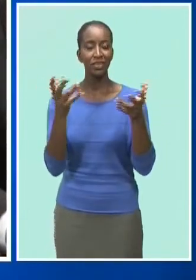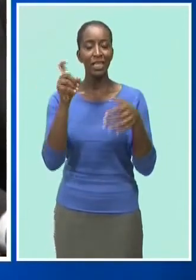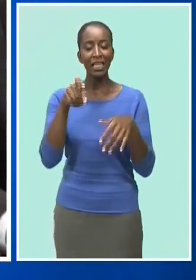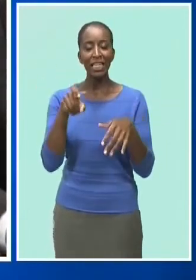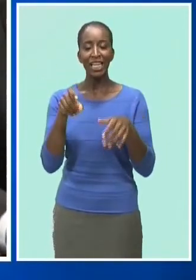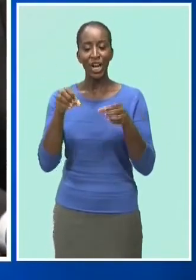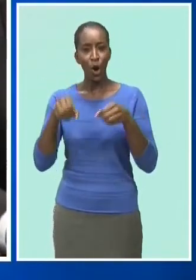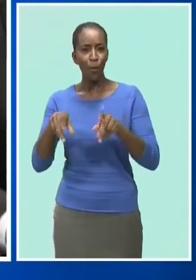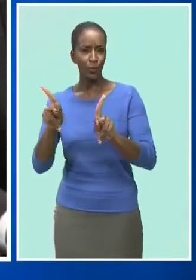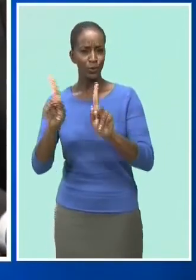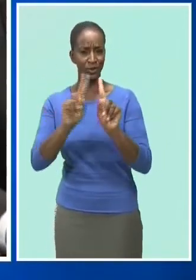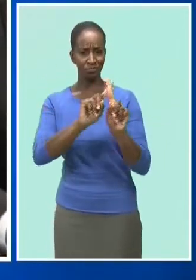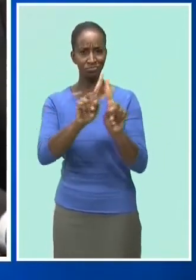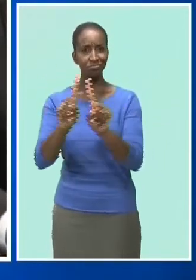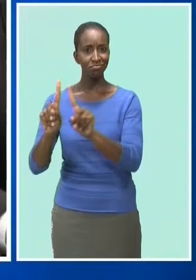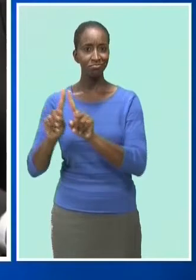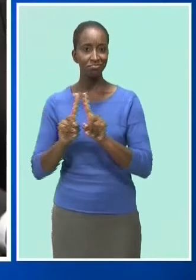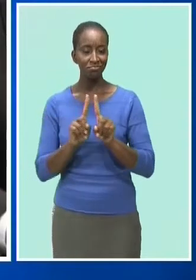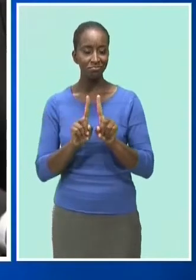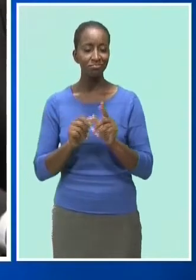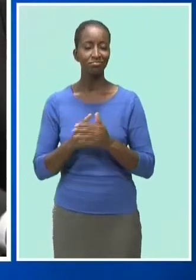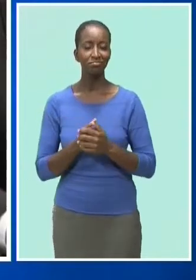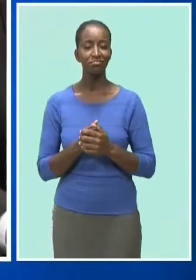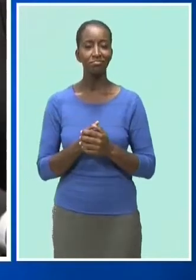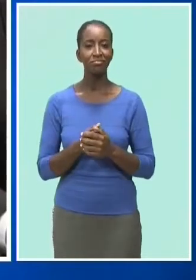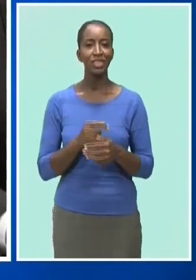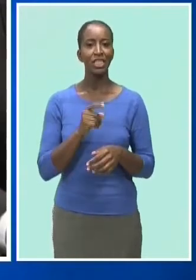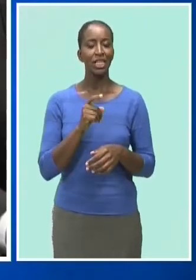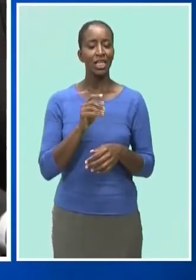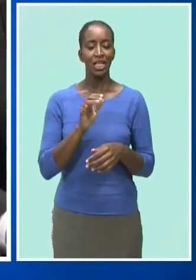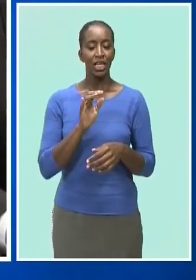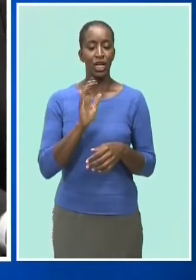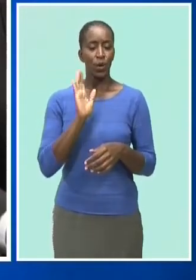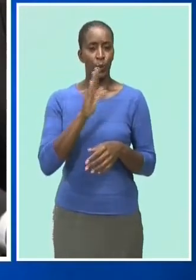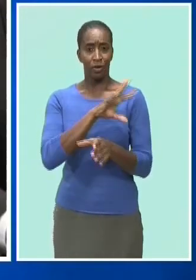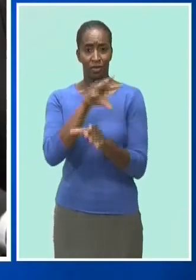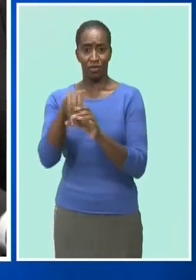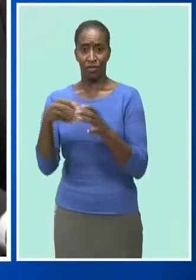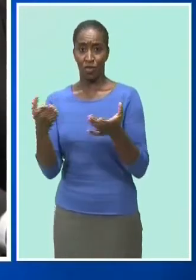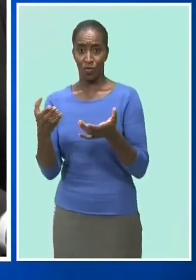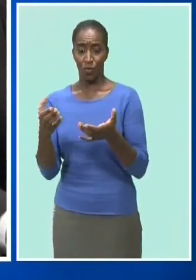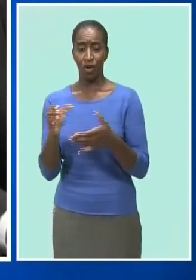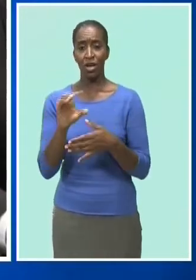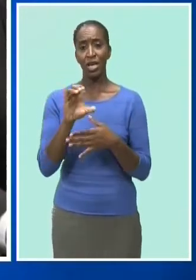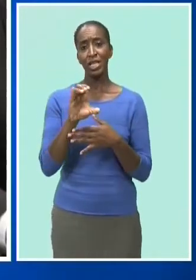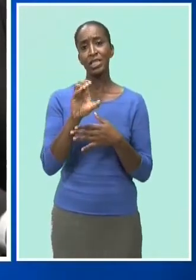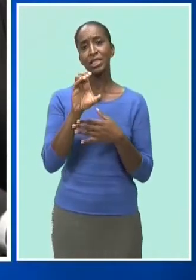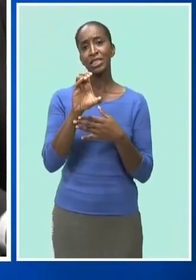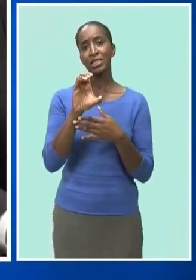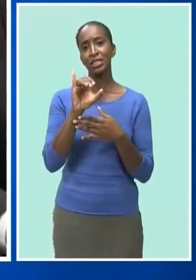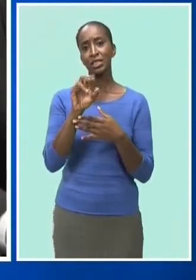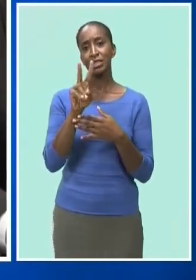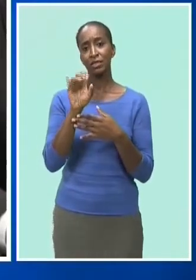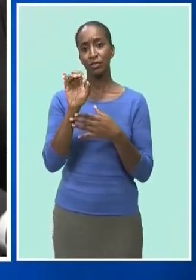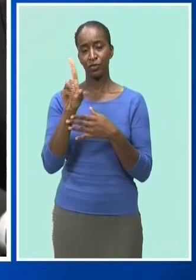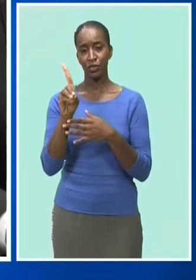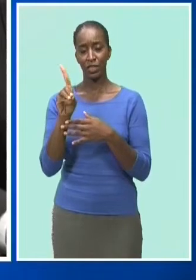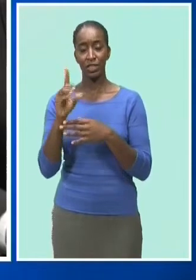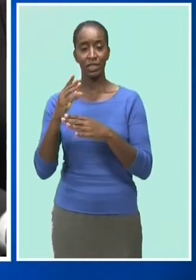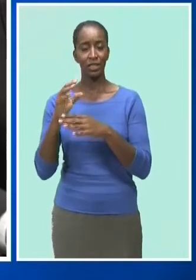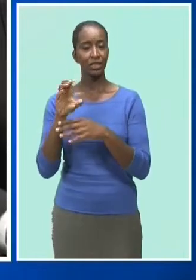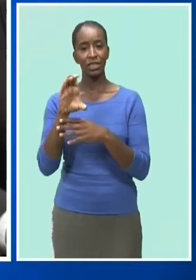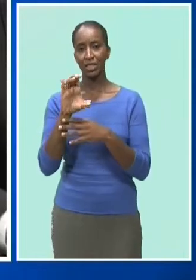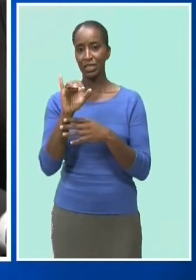them. The element of the Civil Defense Corps means that they will be working between the Ministry of Youth Affairs,